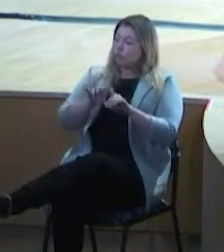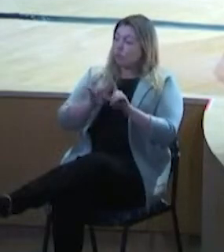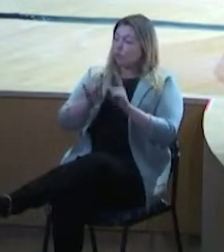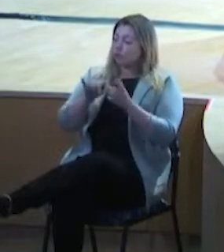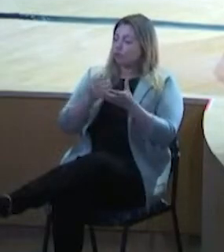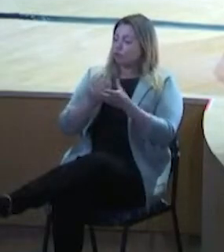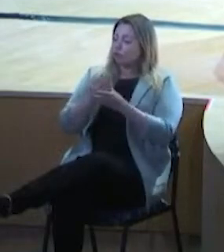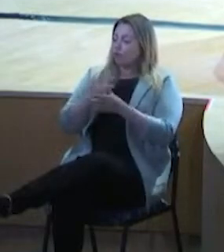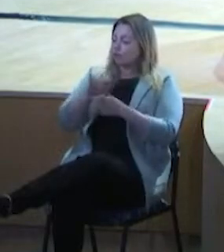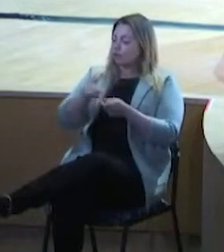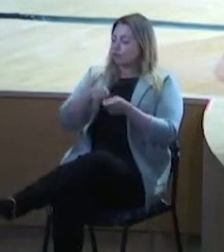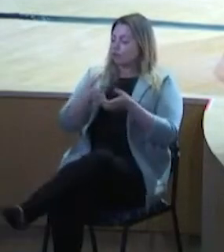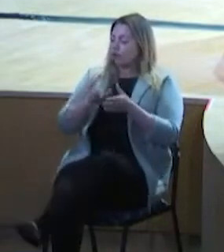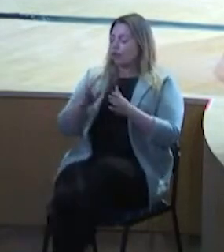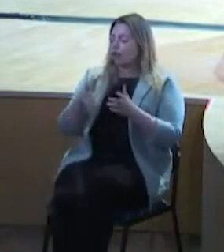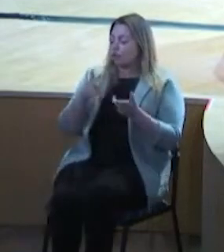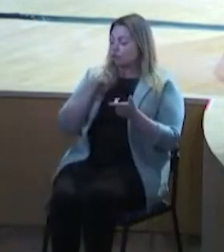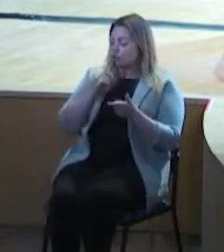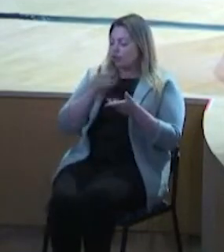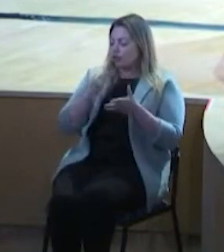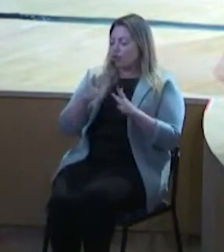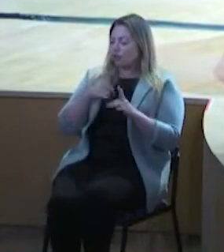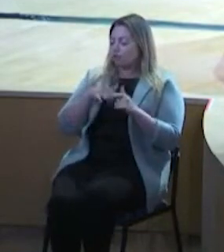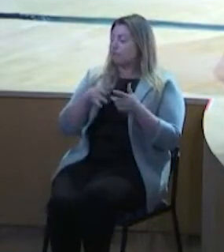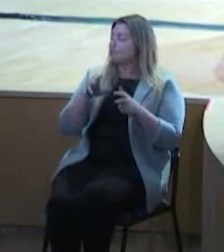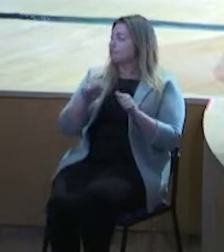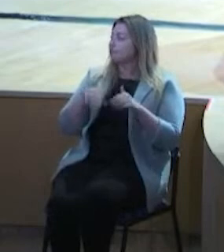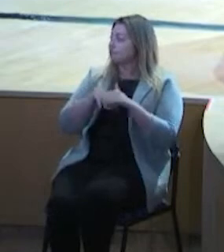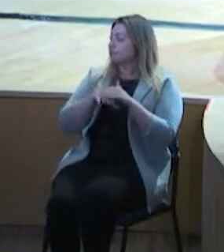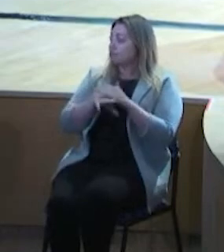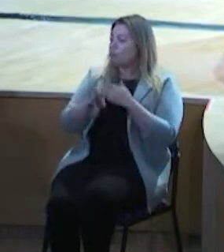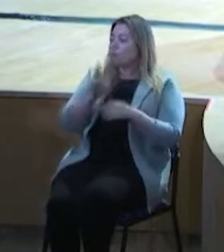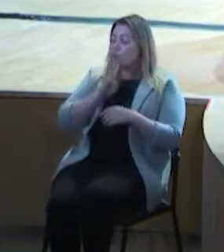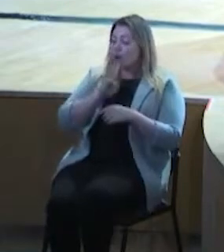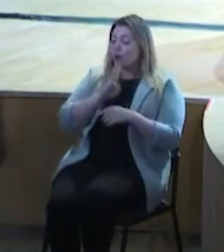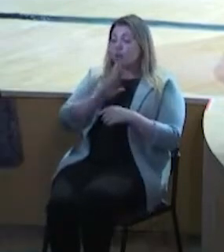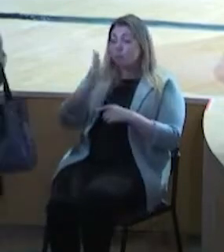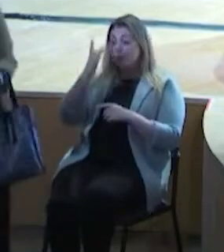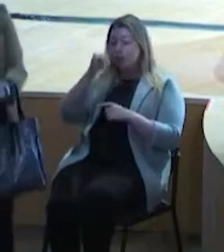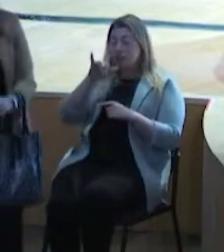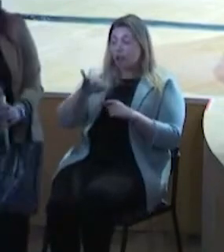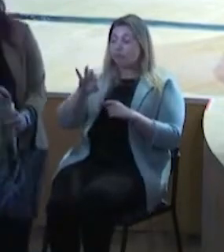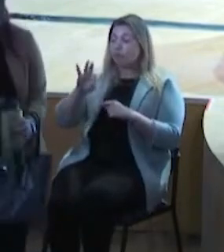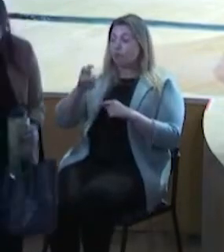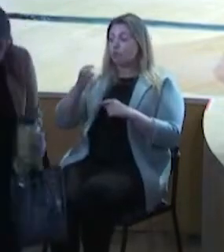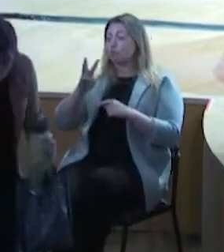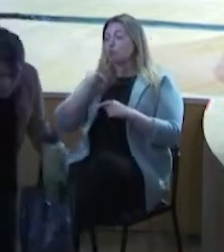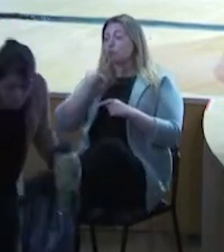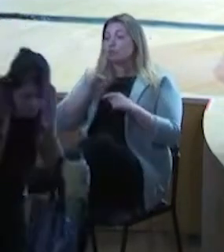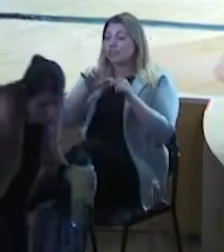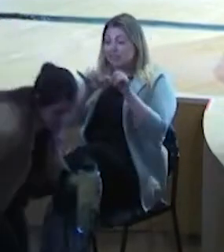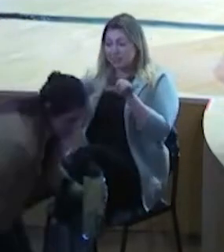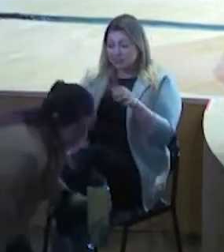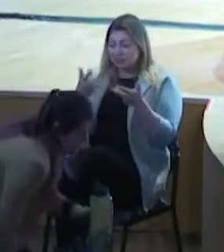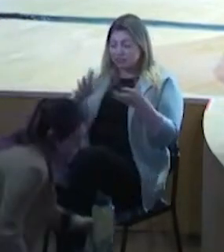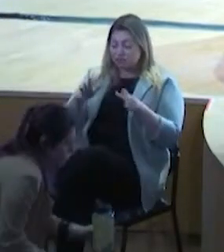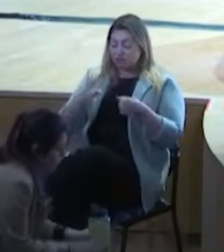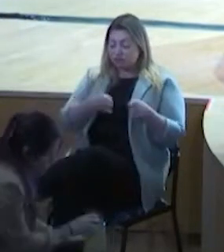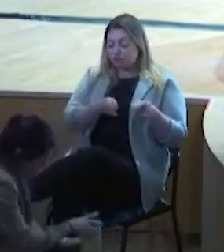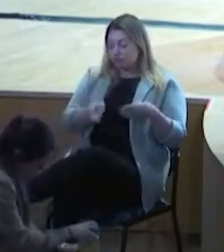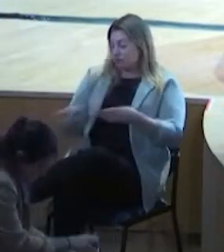requires us to have free-flowing access to fresh water. Because that fresh water system has been kind of